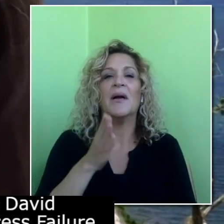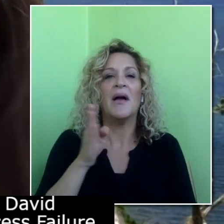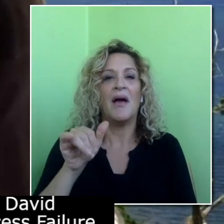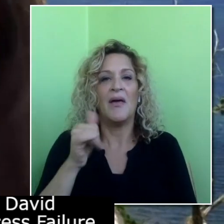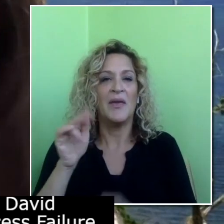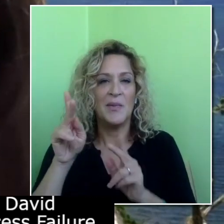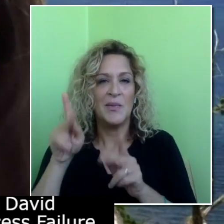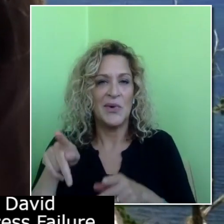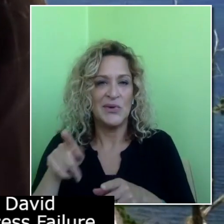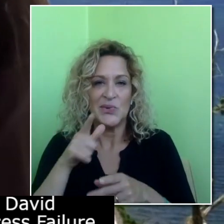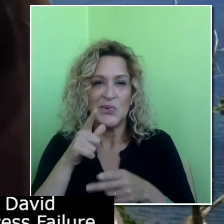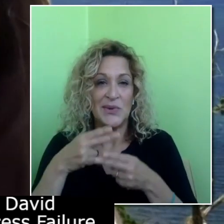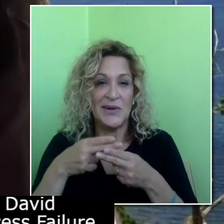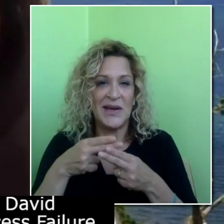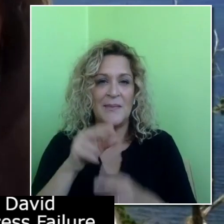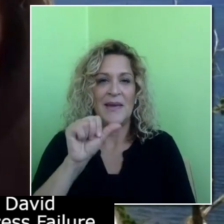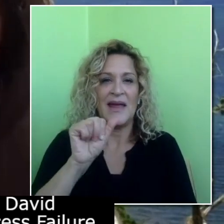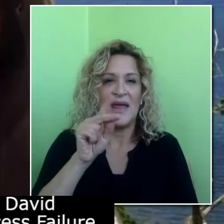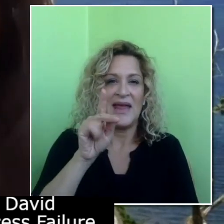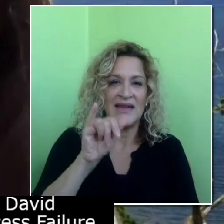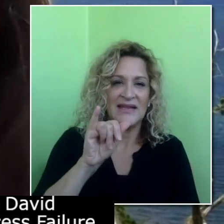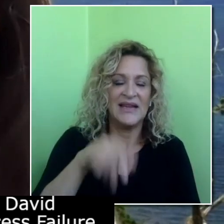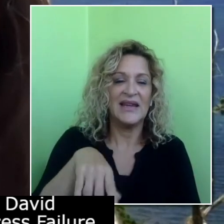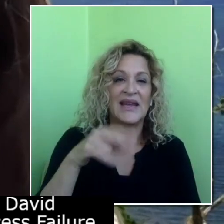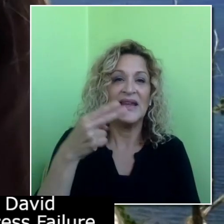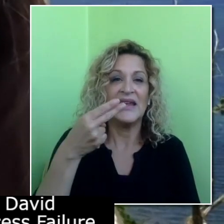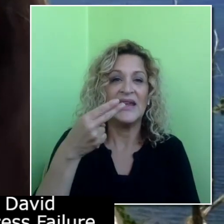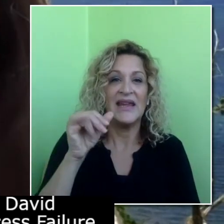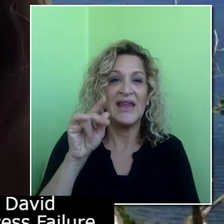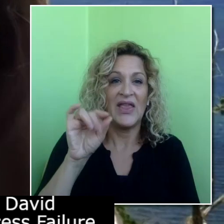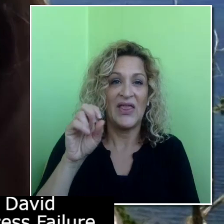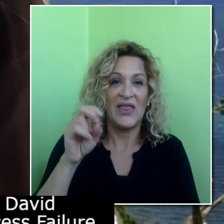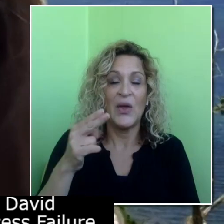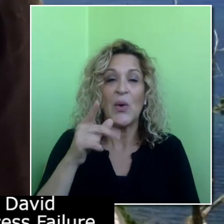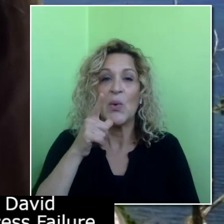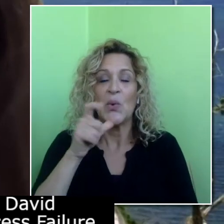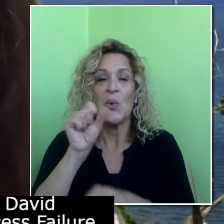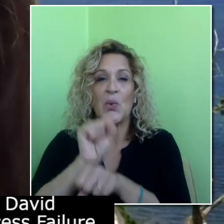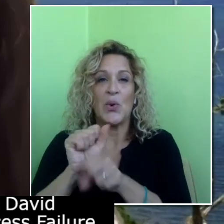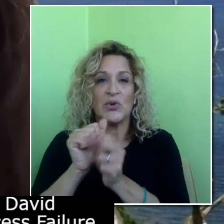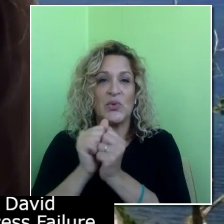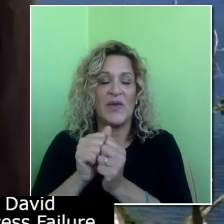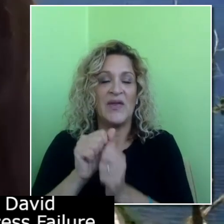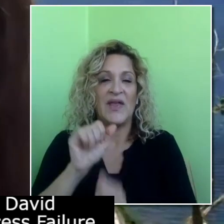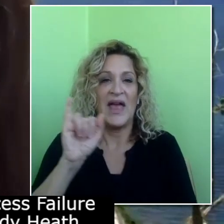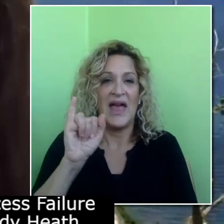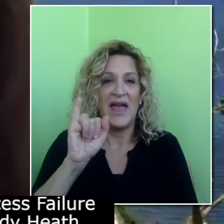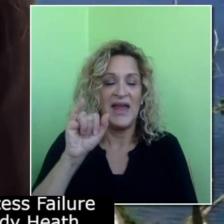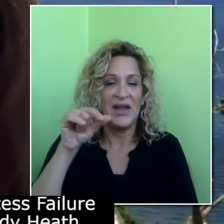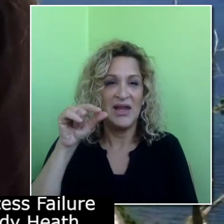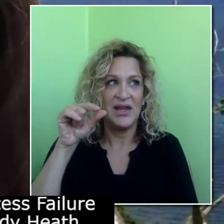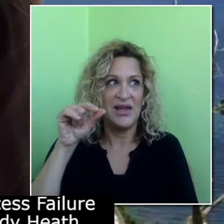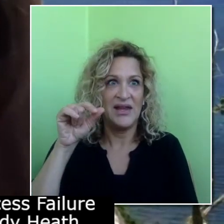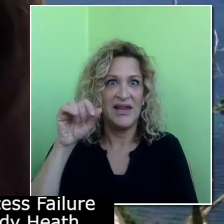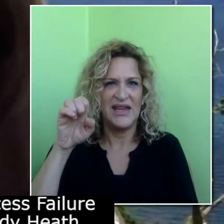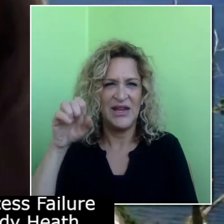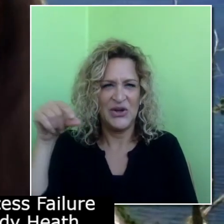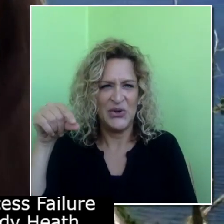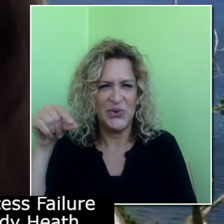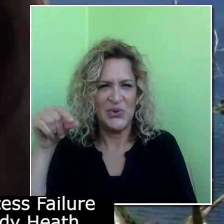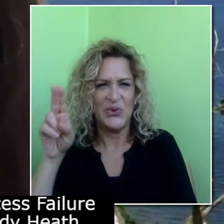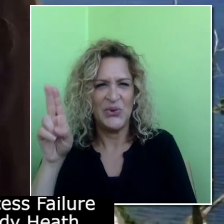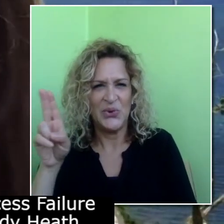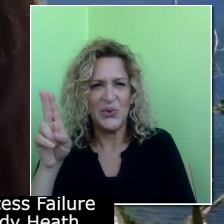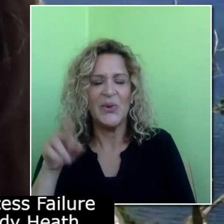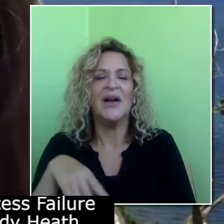was Andy Heath, who worked with the ITU and others. And so if either of those